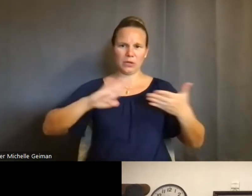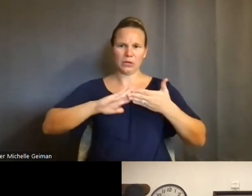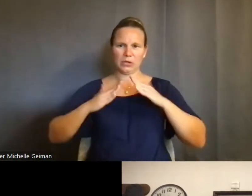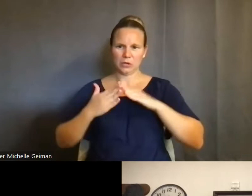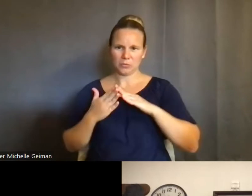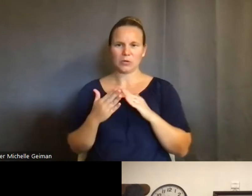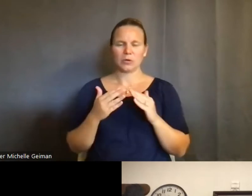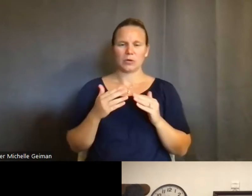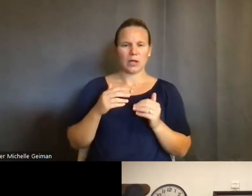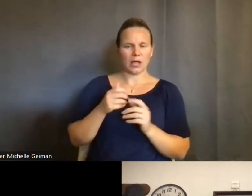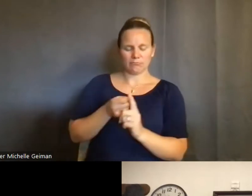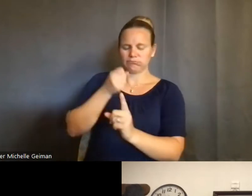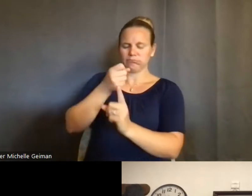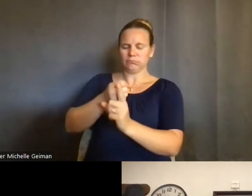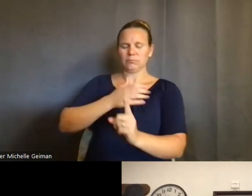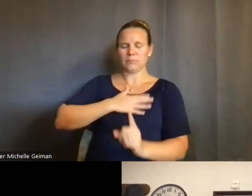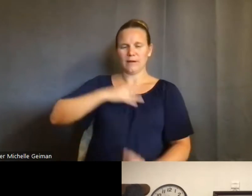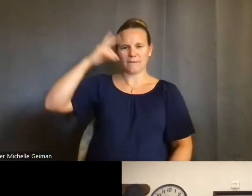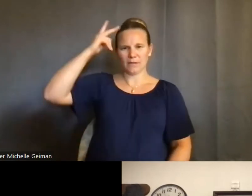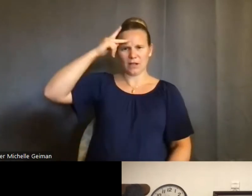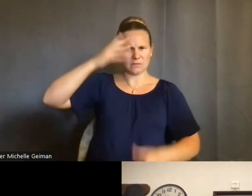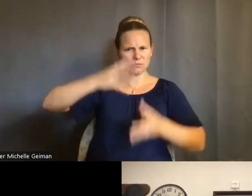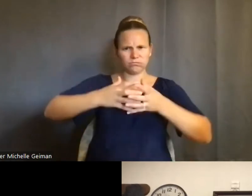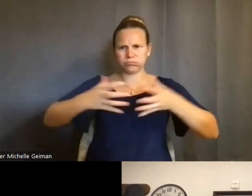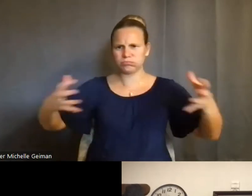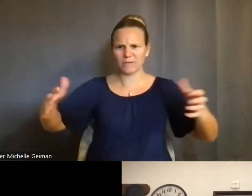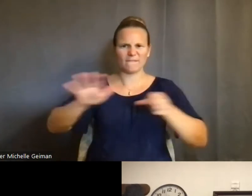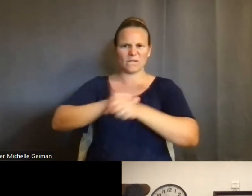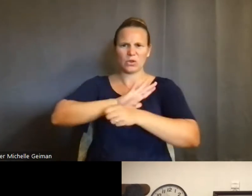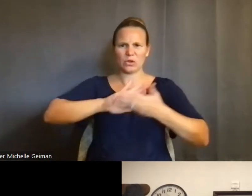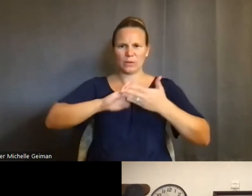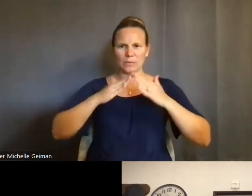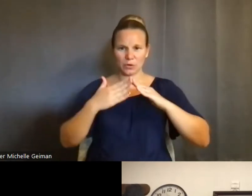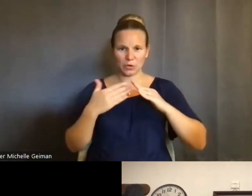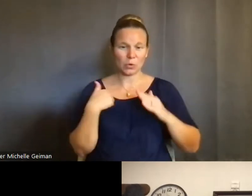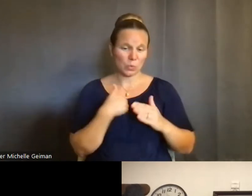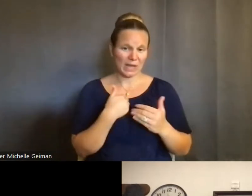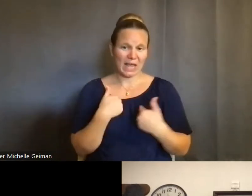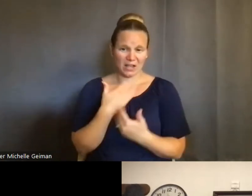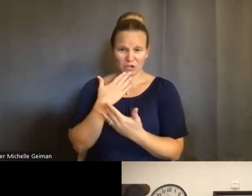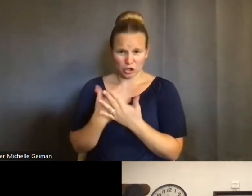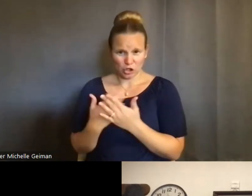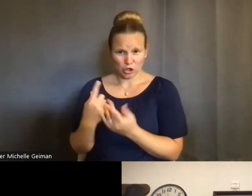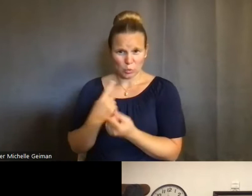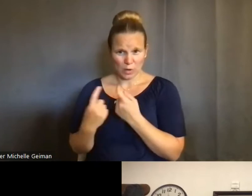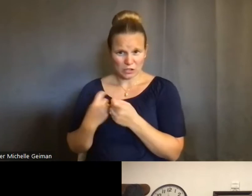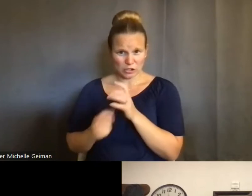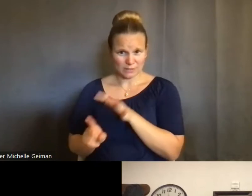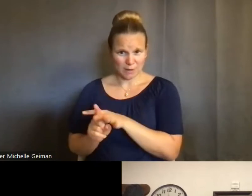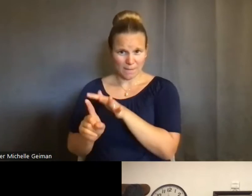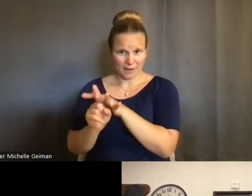on. I like that. Thank you for that answer. We have some good questions coming in. Now, I'll ask these two combined. They're from